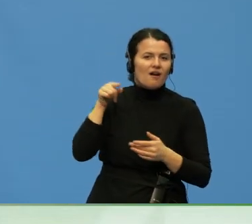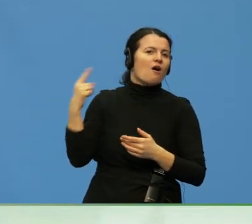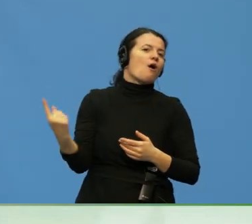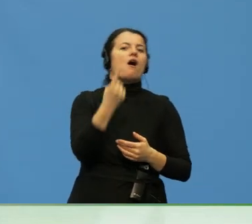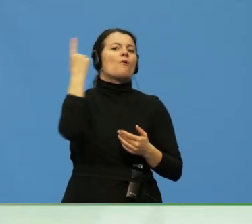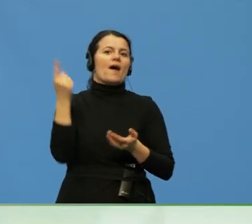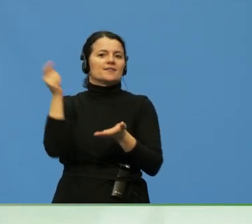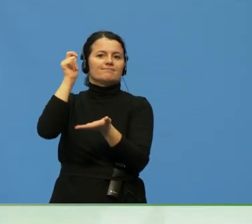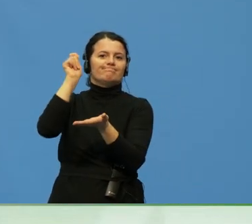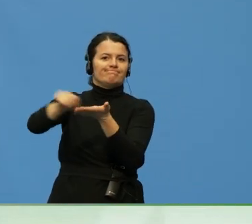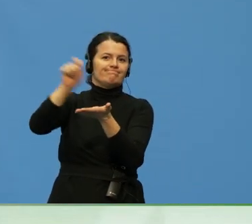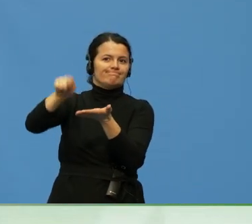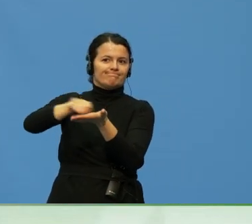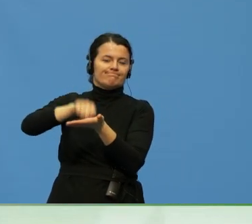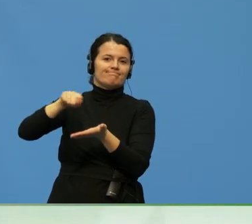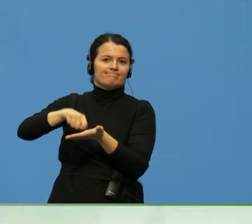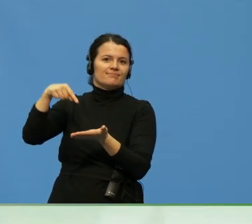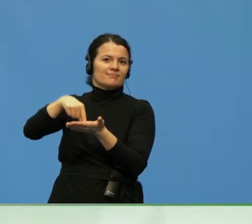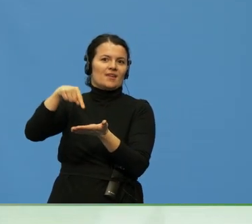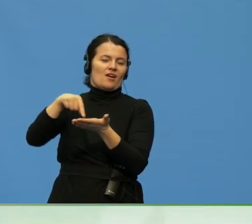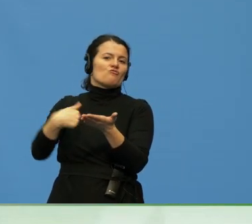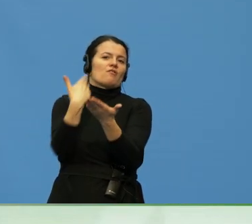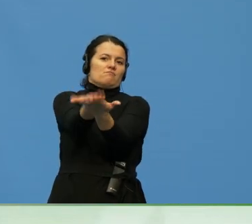issues. Who remembers?